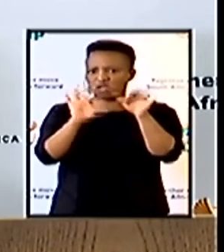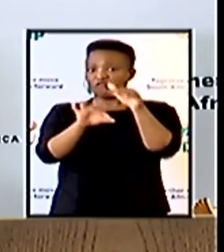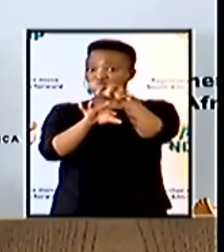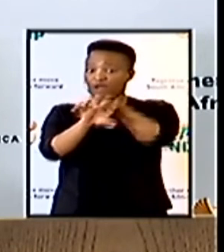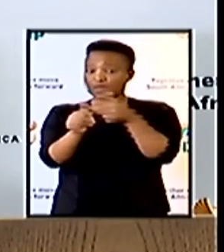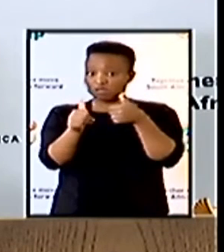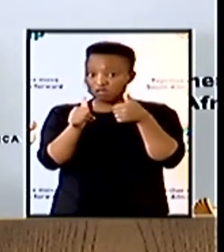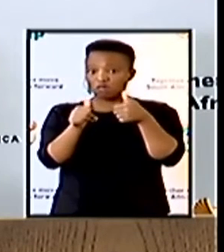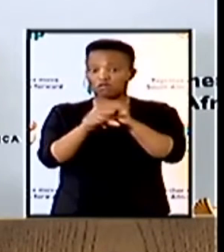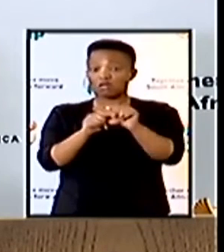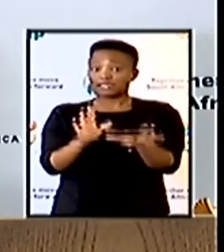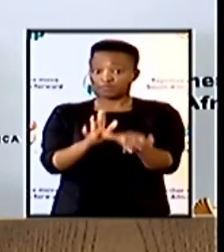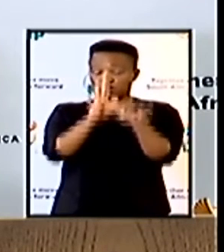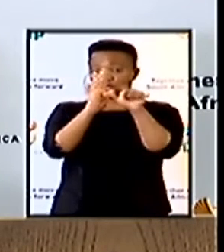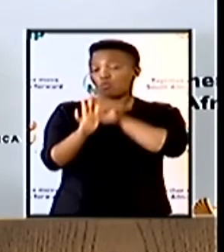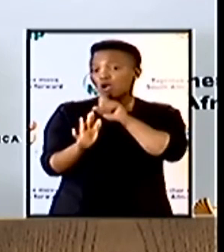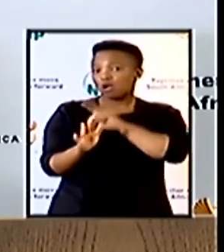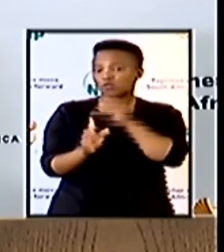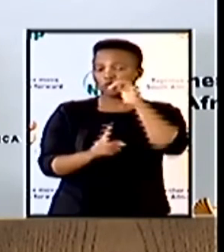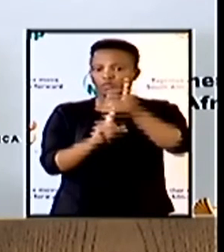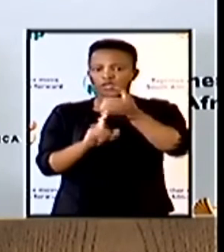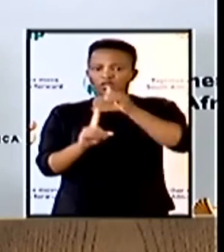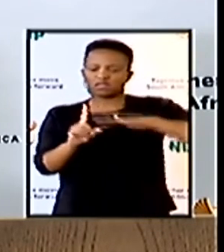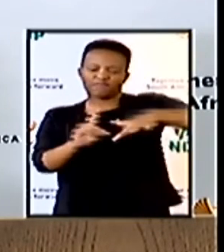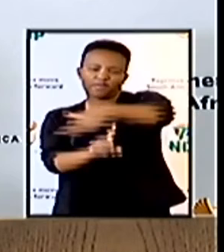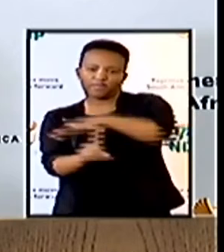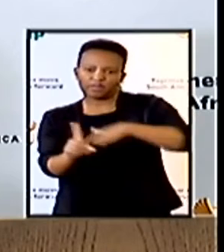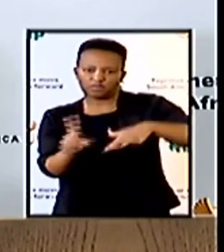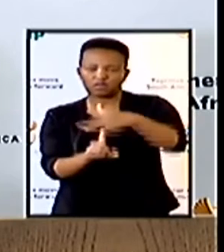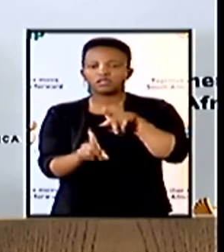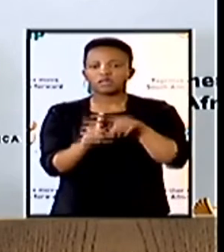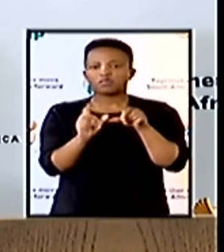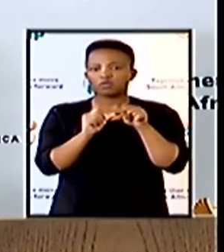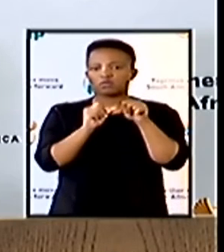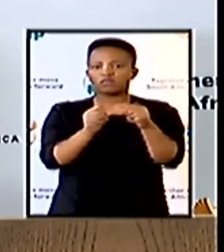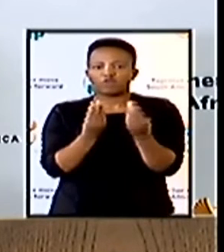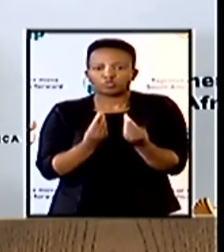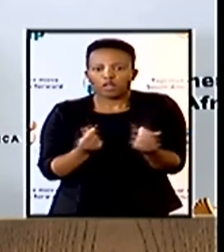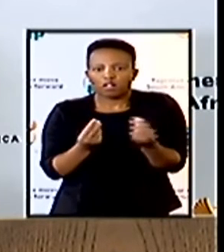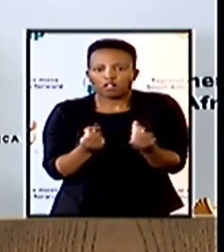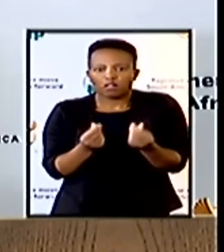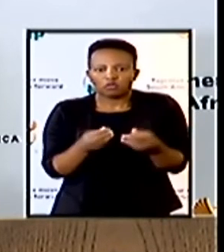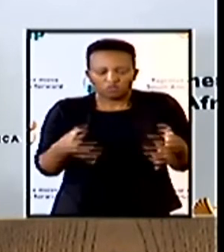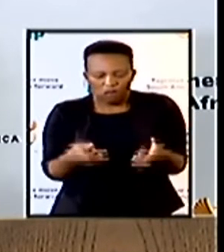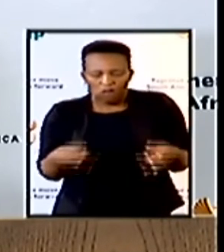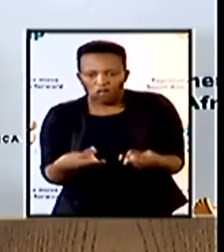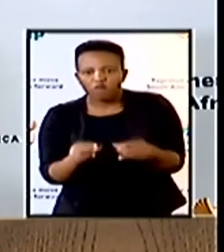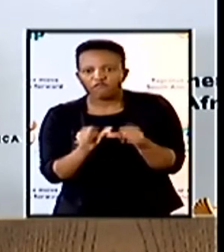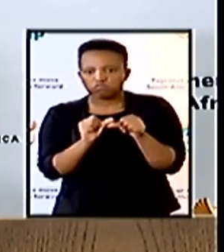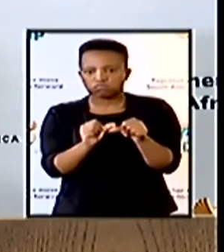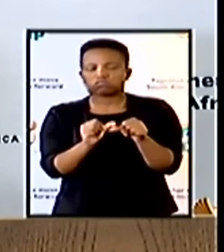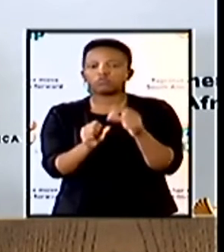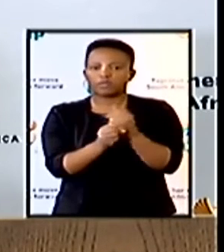in order to ensure that we protect our environment and we maintain our soils for further production. I must